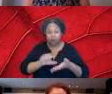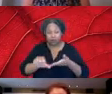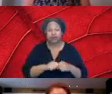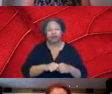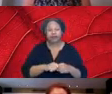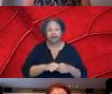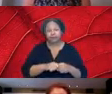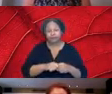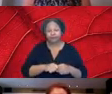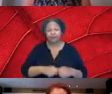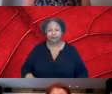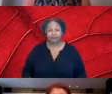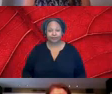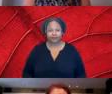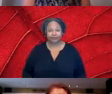individuals